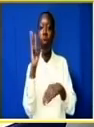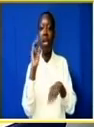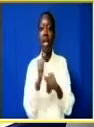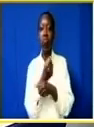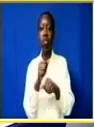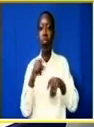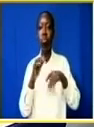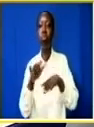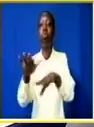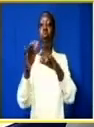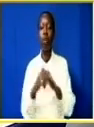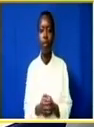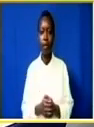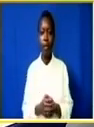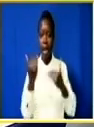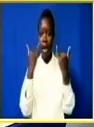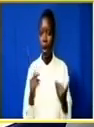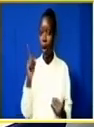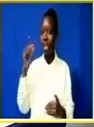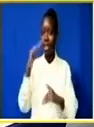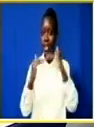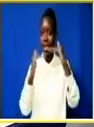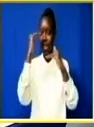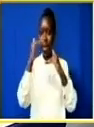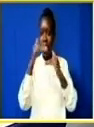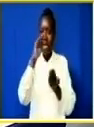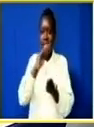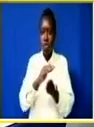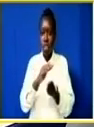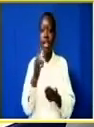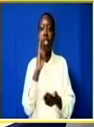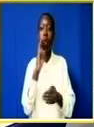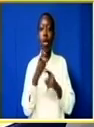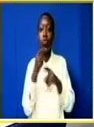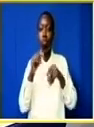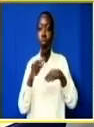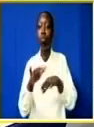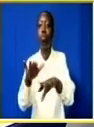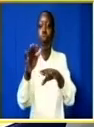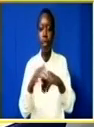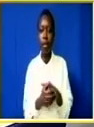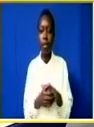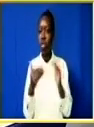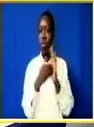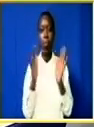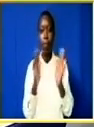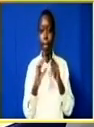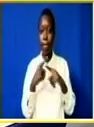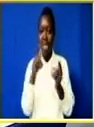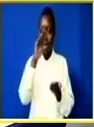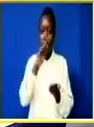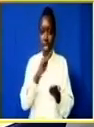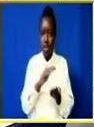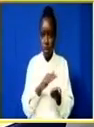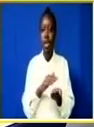yes. So it reduces the runoff flow. Okay. It does not stop it. The water is still going. Yes, it reduces the